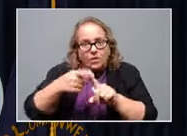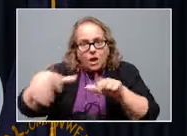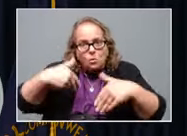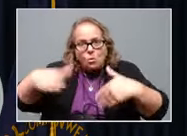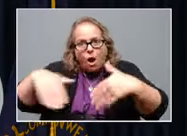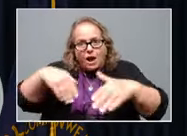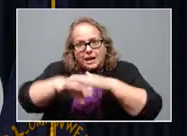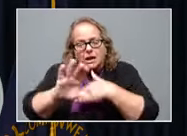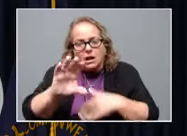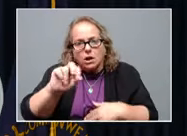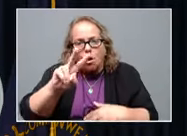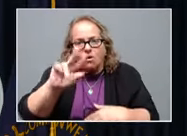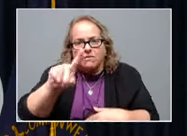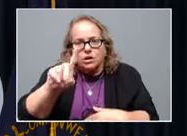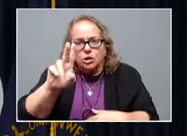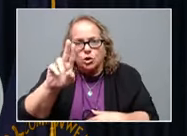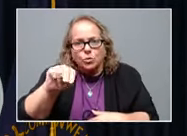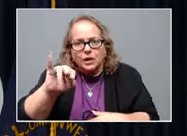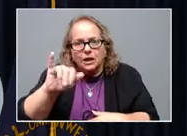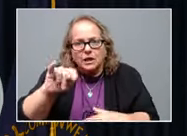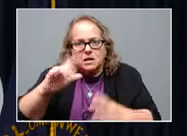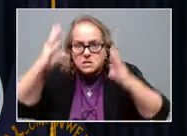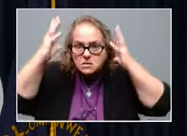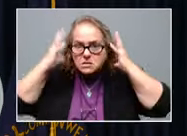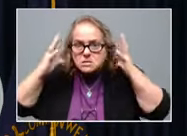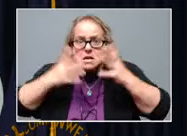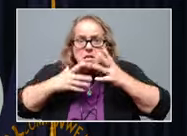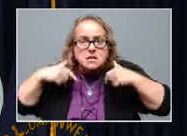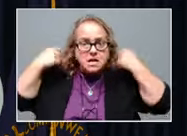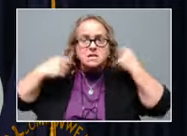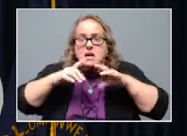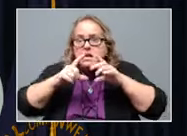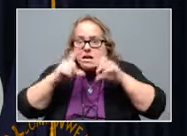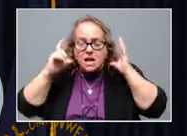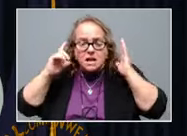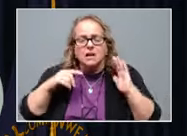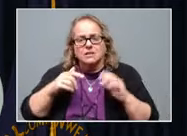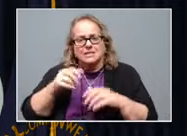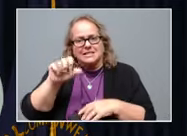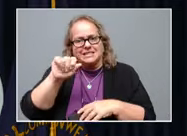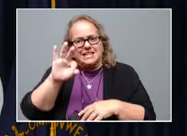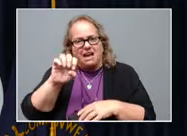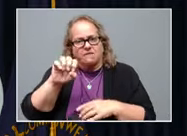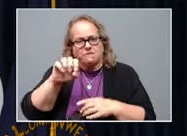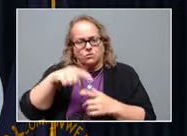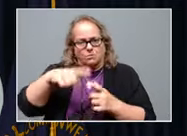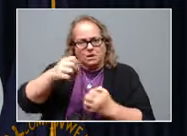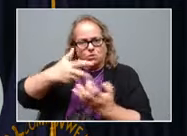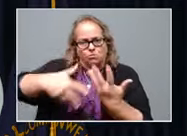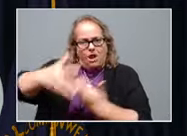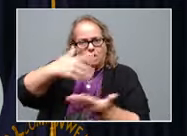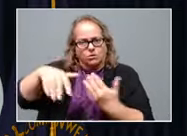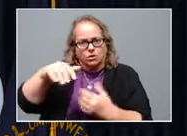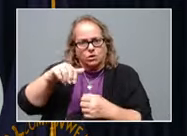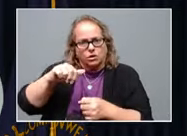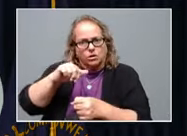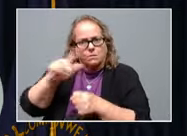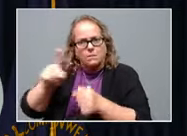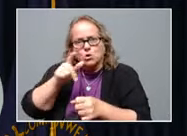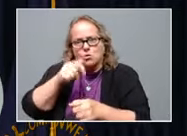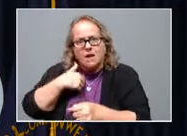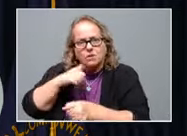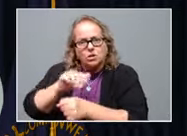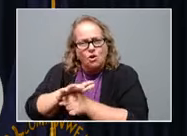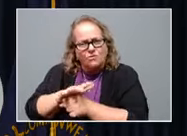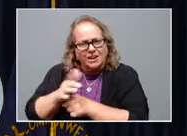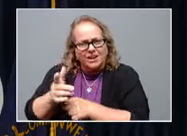what it takes to be safe around someone with COVID. Wearing a mask is real small compared to that. But we thought it was real heroic earlier